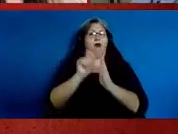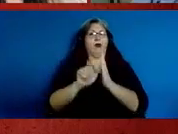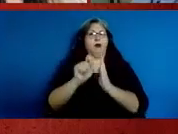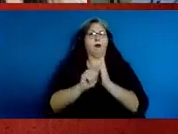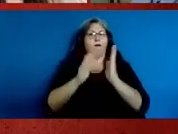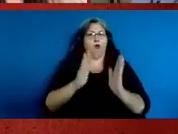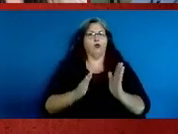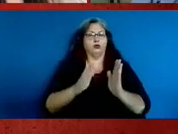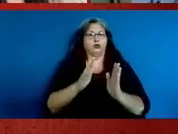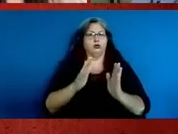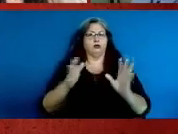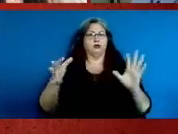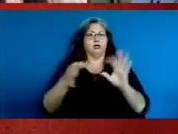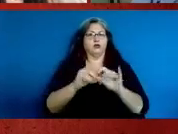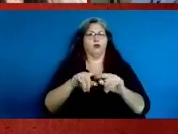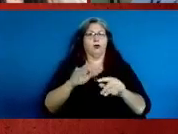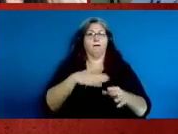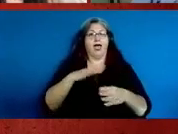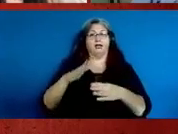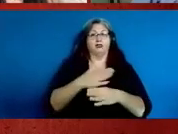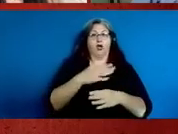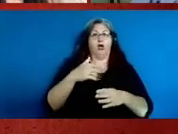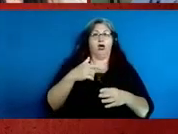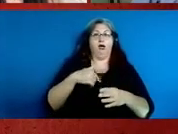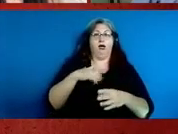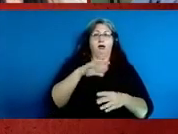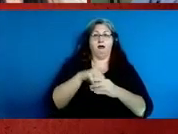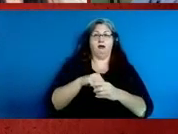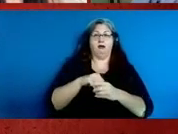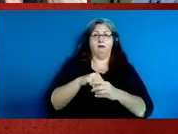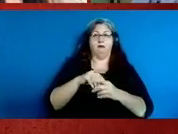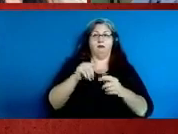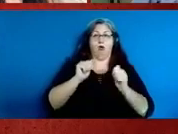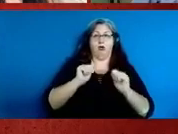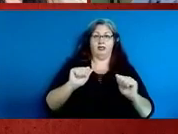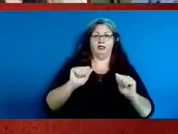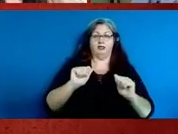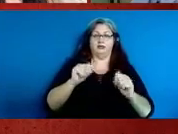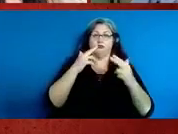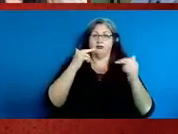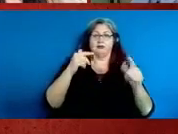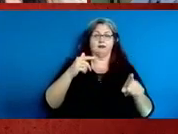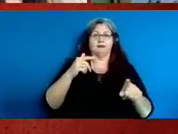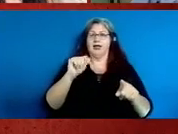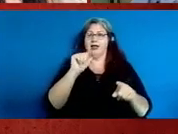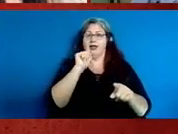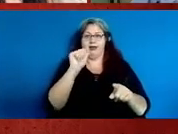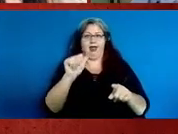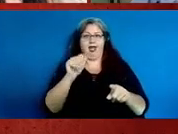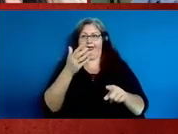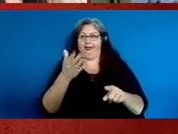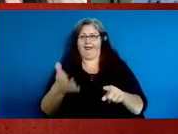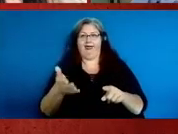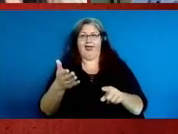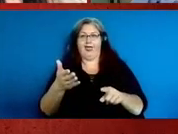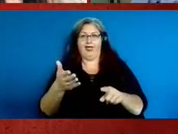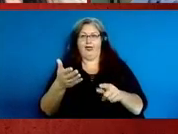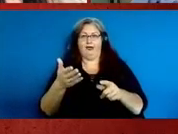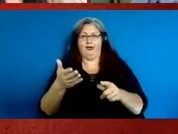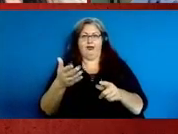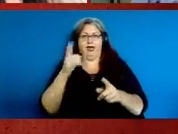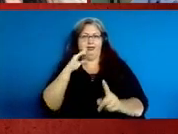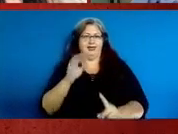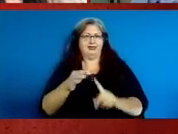it. So the song that I auditioned with does not appear anywhere except I think